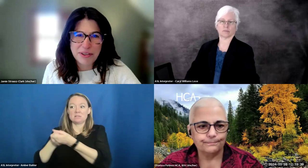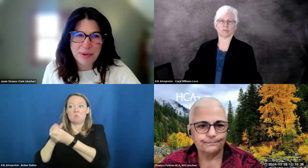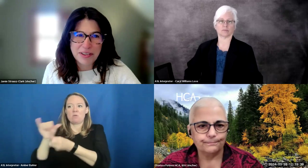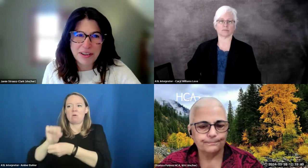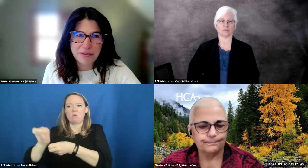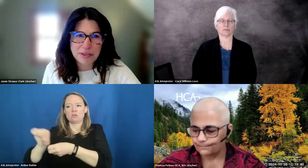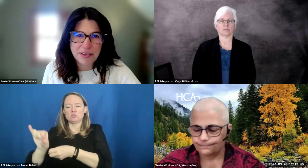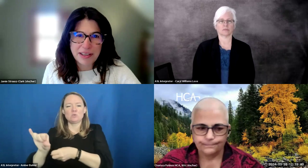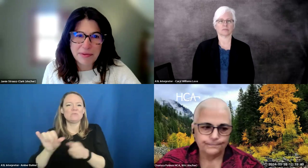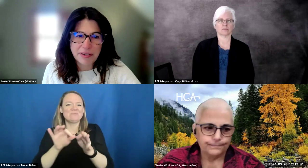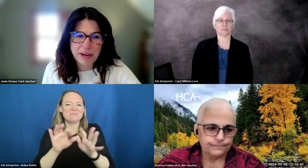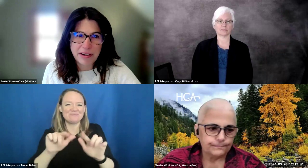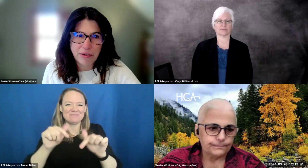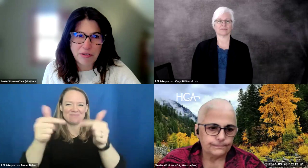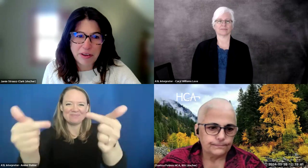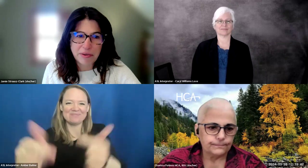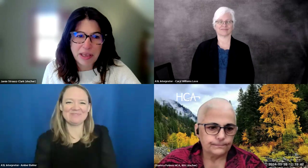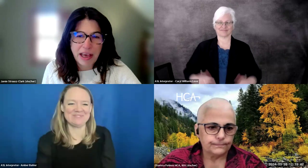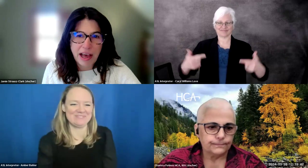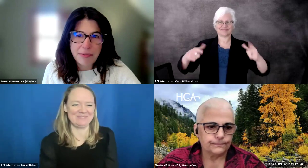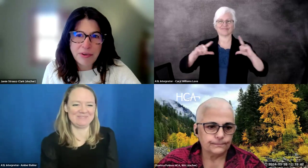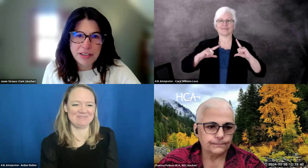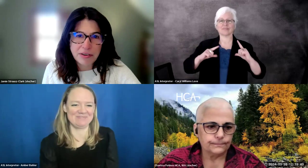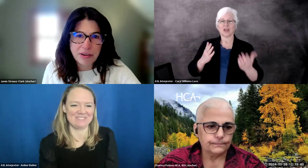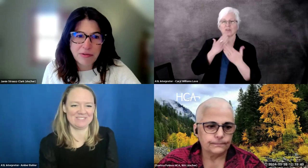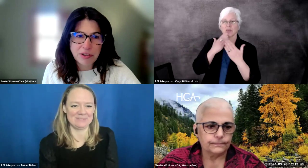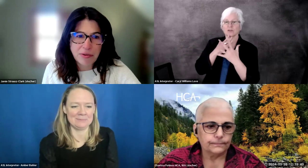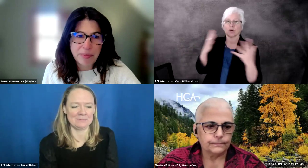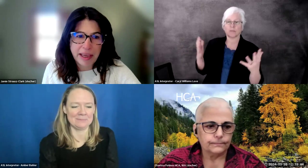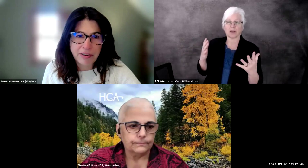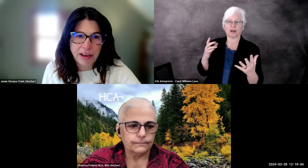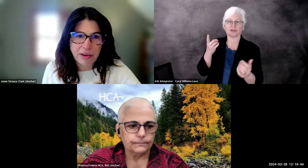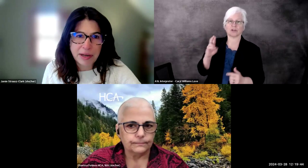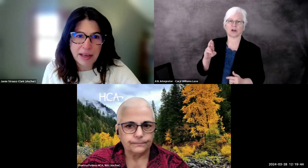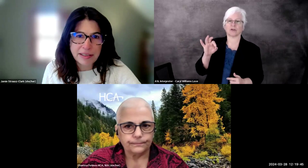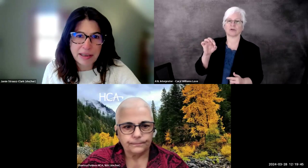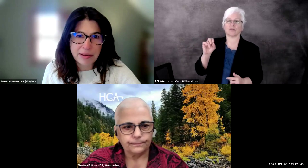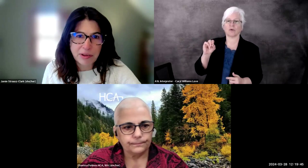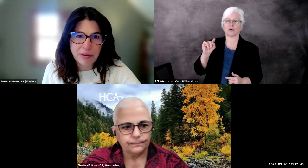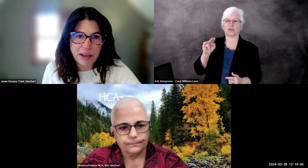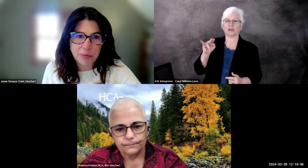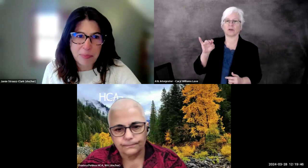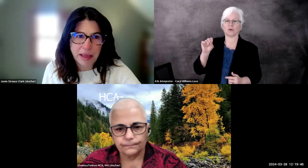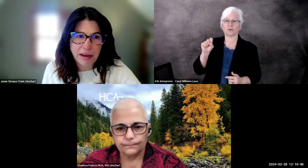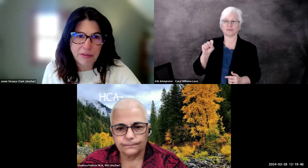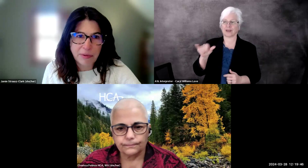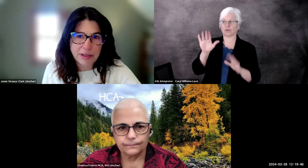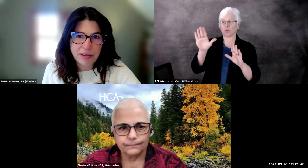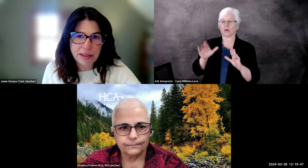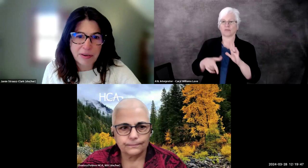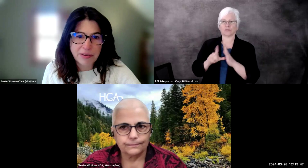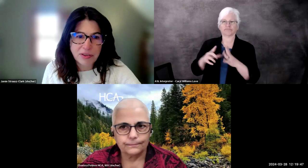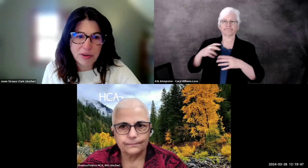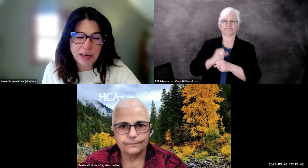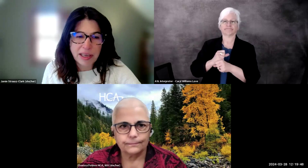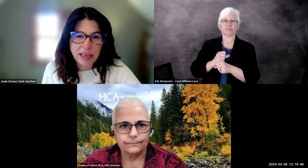Thank you so much, Dr. Fortinos. That was a great overview. I'm going to turn it over to our panel now. I'm going to ask Chloe to help me pin everyone so